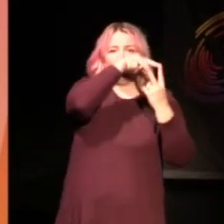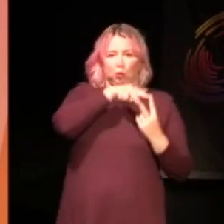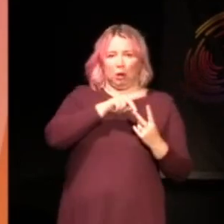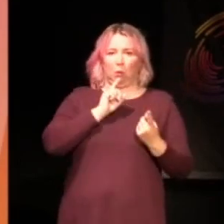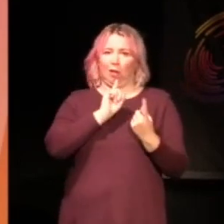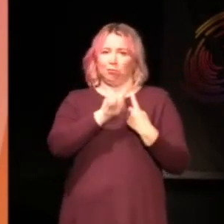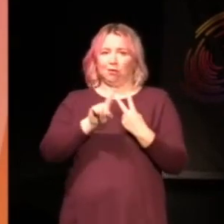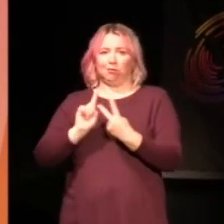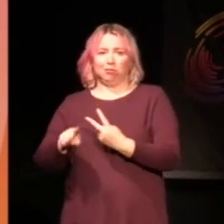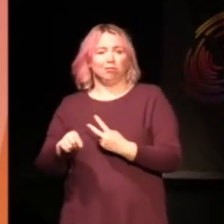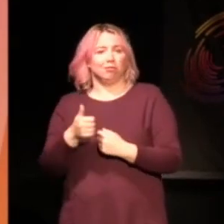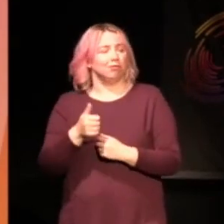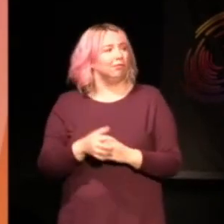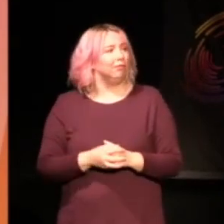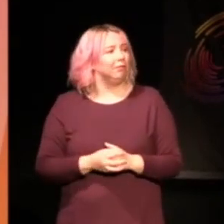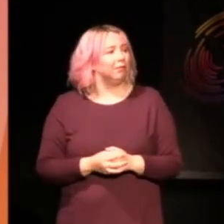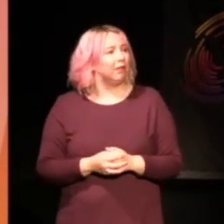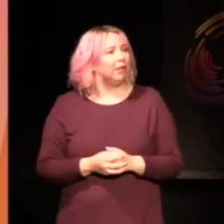Yeah.